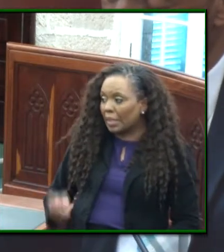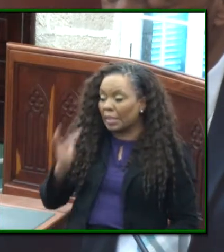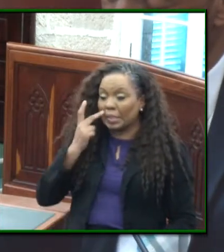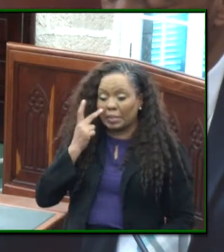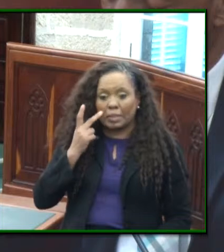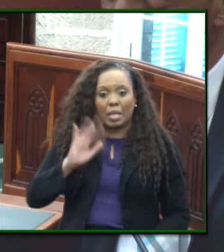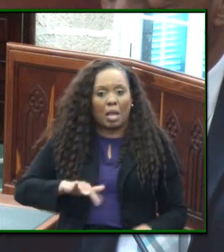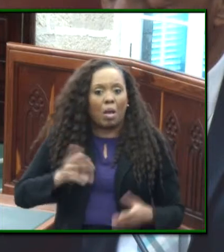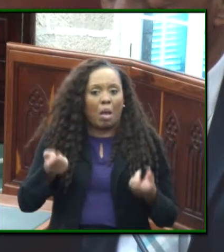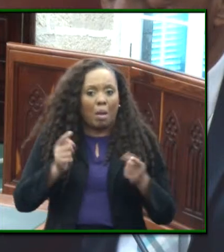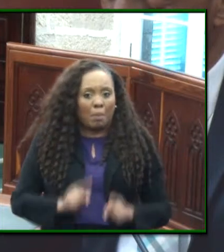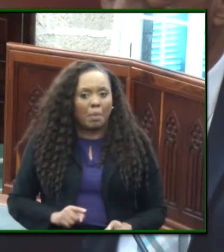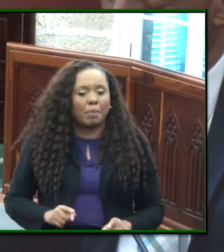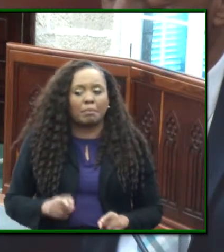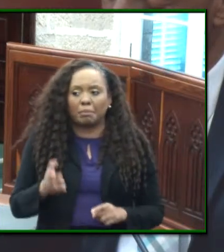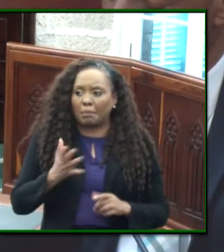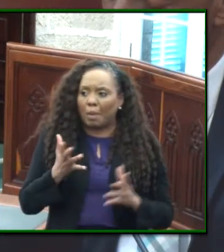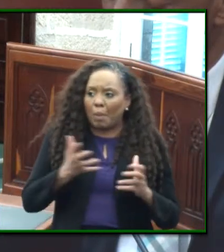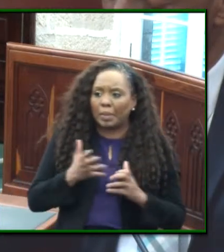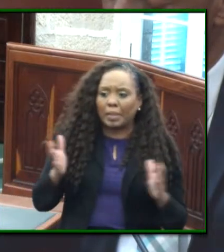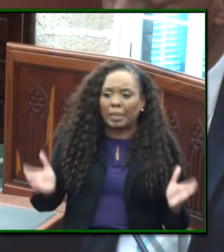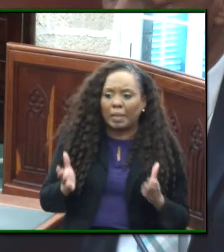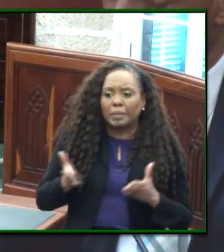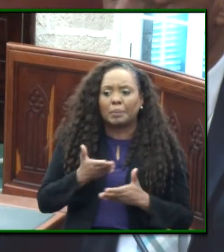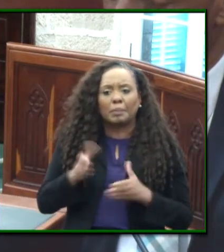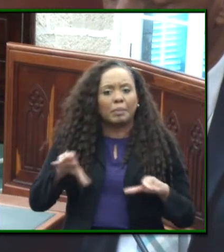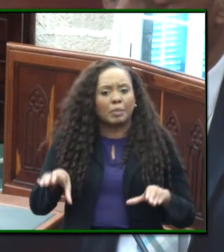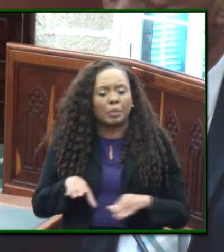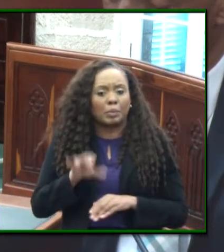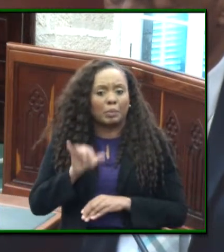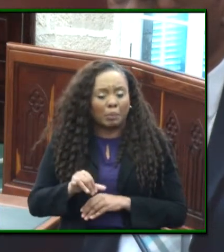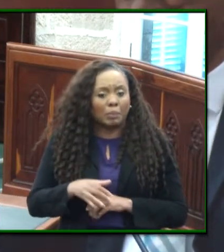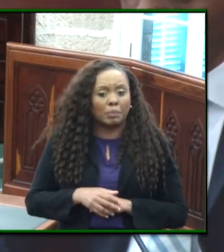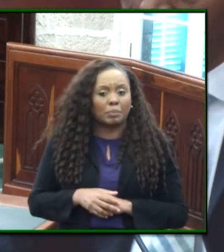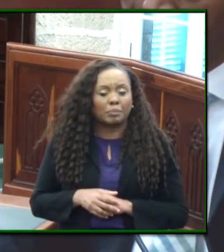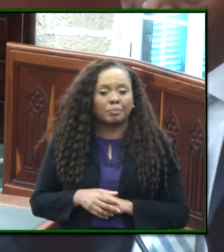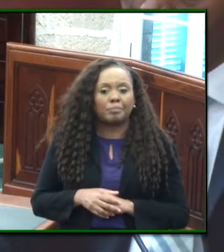there, and they're being encouraged to do that. All in all,